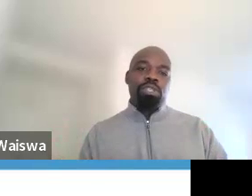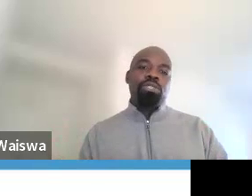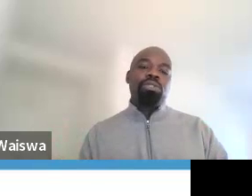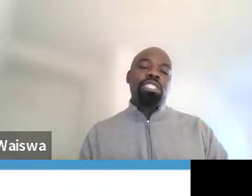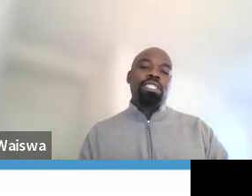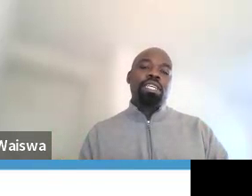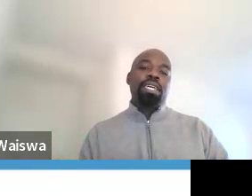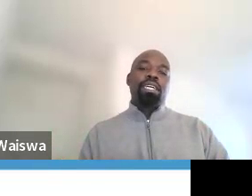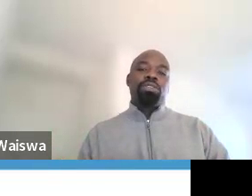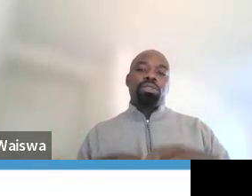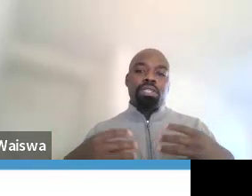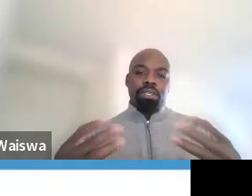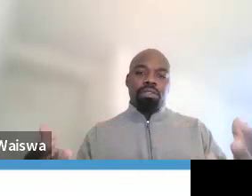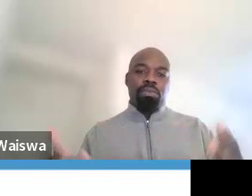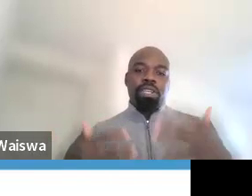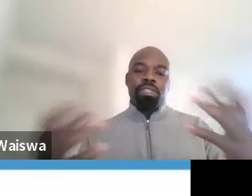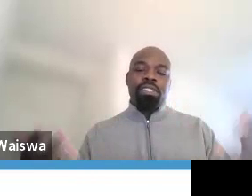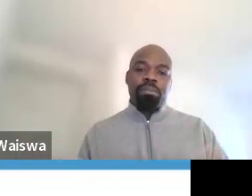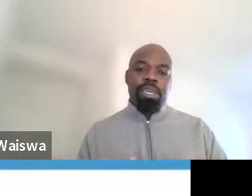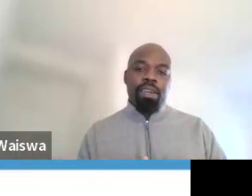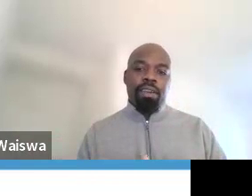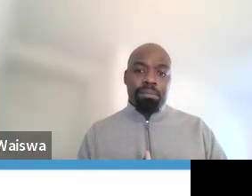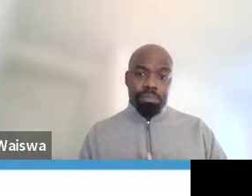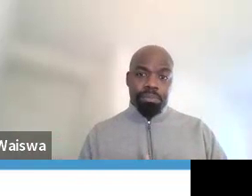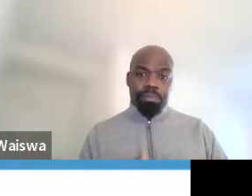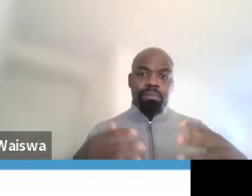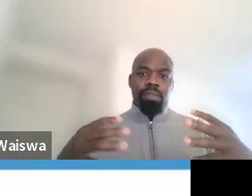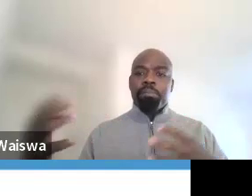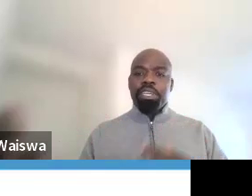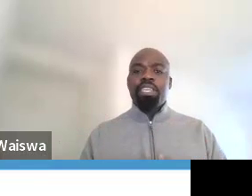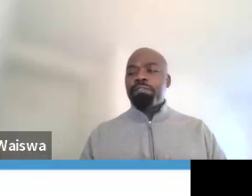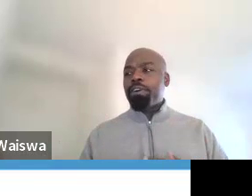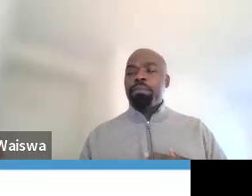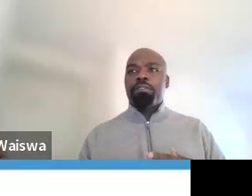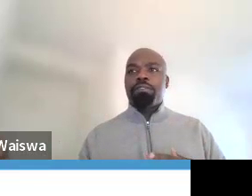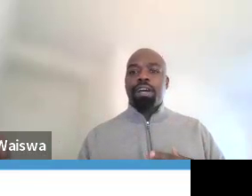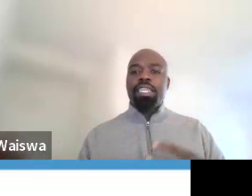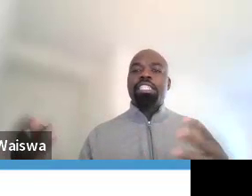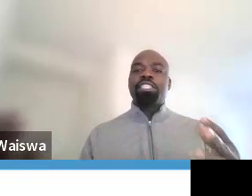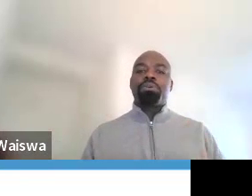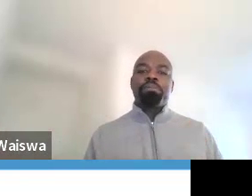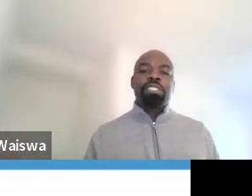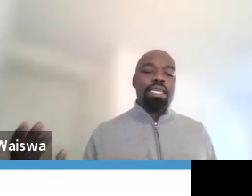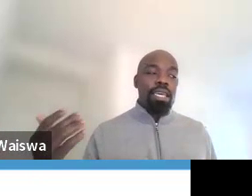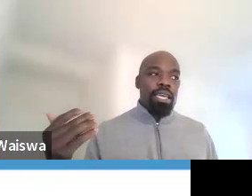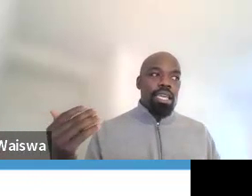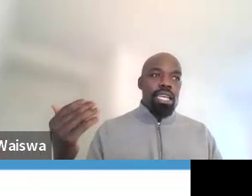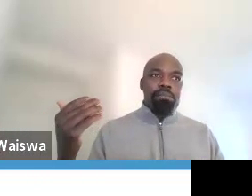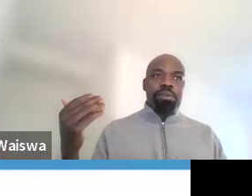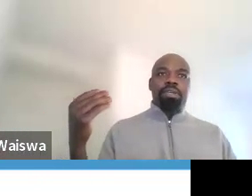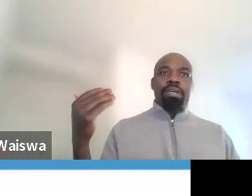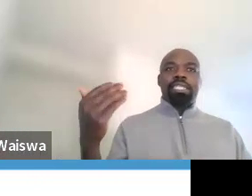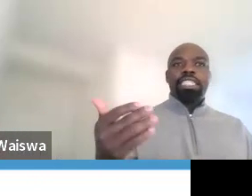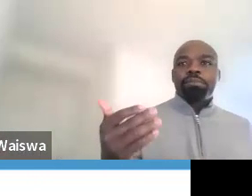those resources to the reader, to the decision maker. It can be in the form of links to a website. It